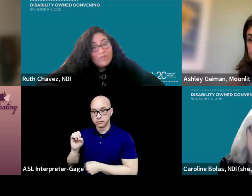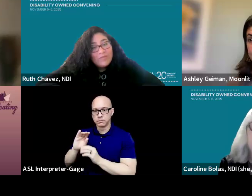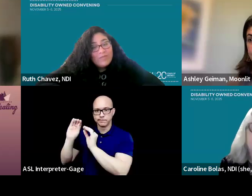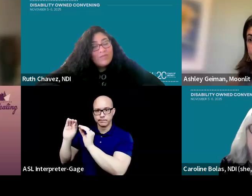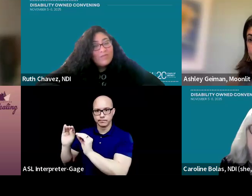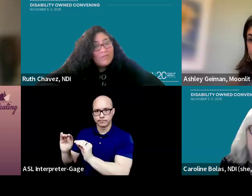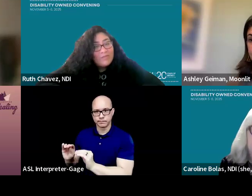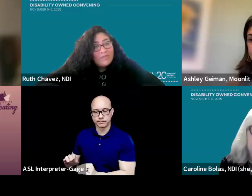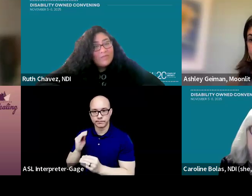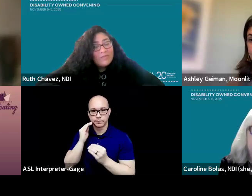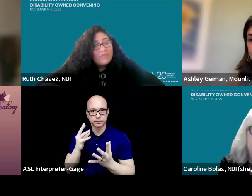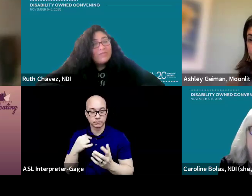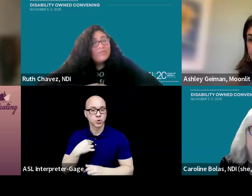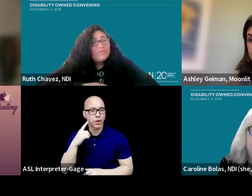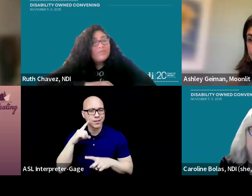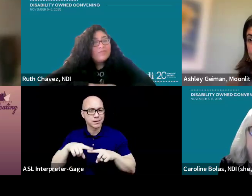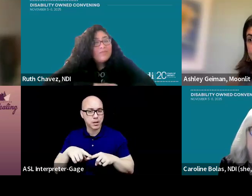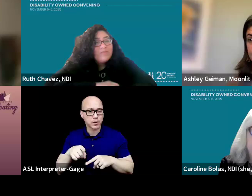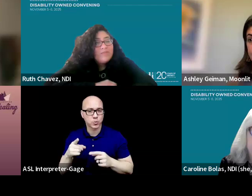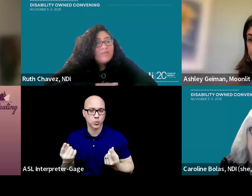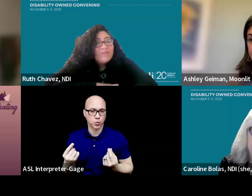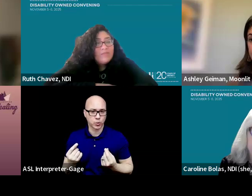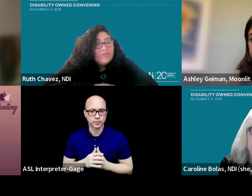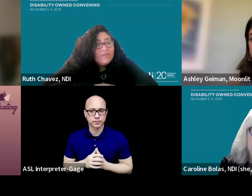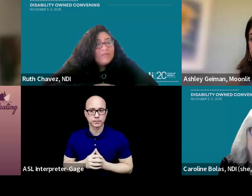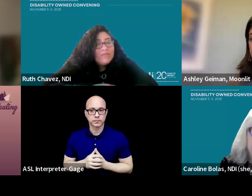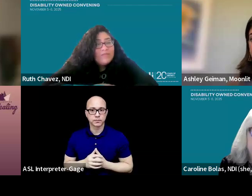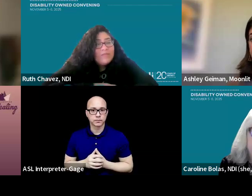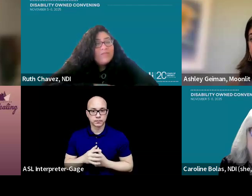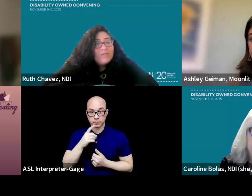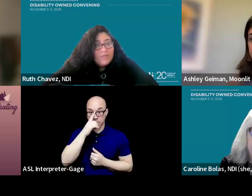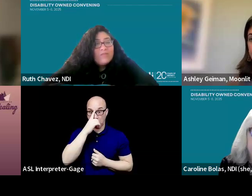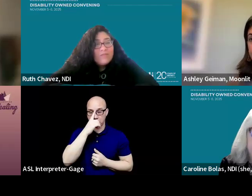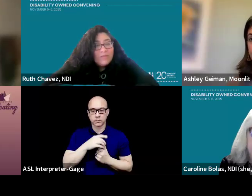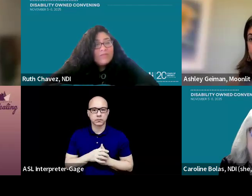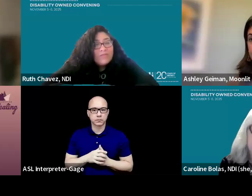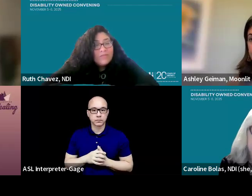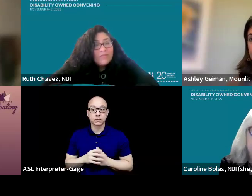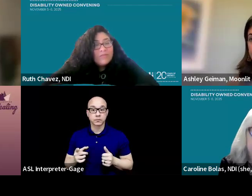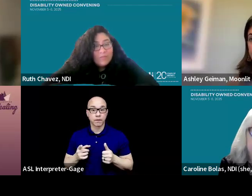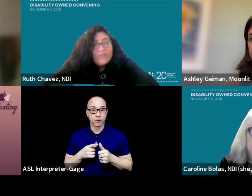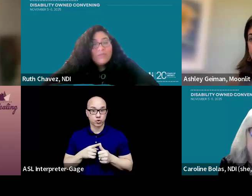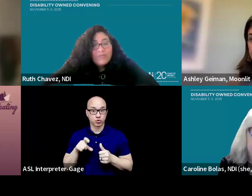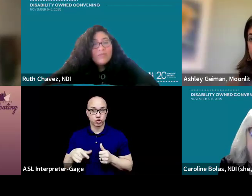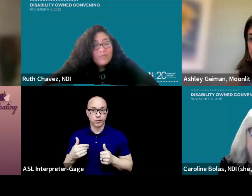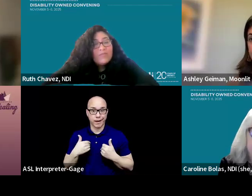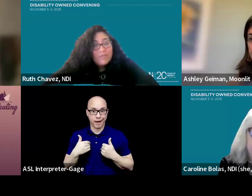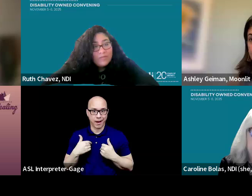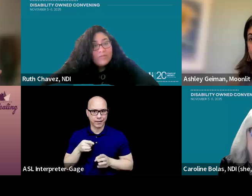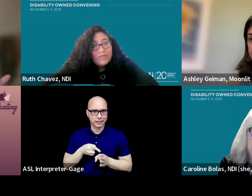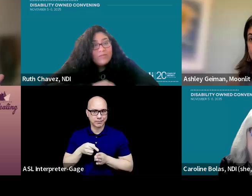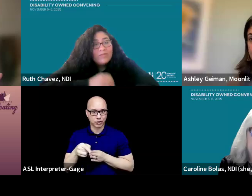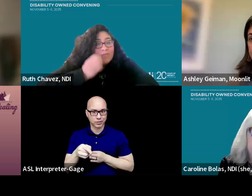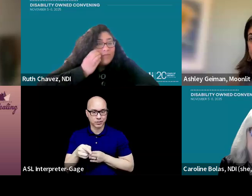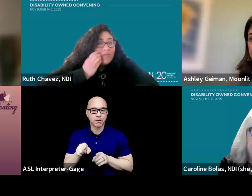what you're doing because you should have a specialization and lived experience. And so you